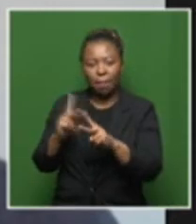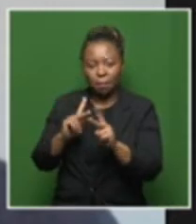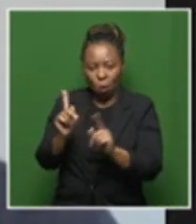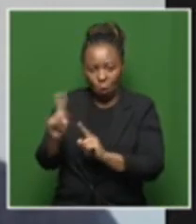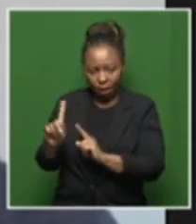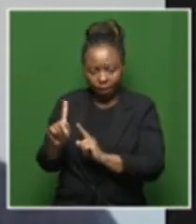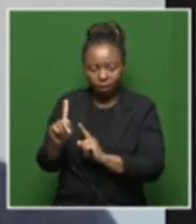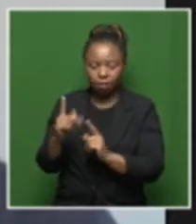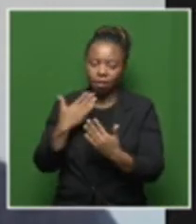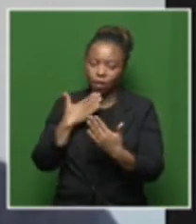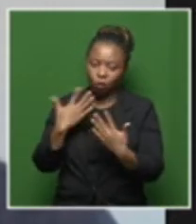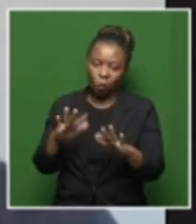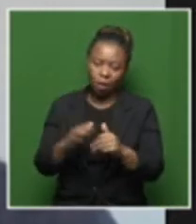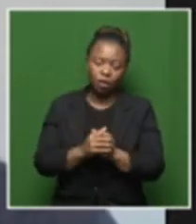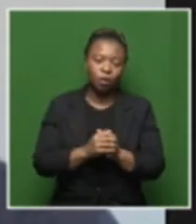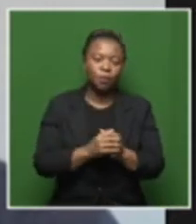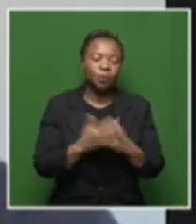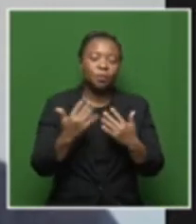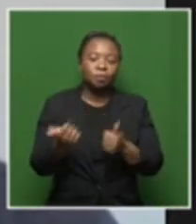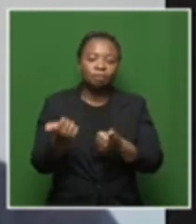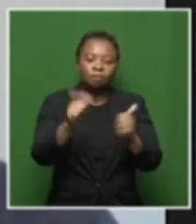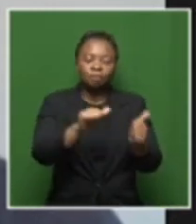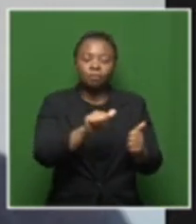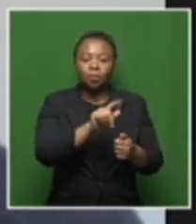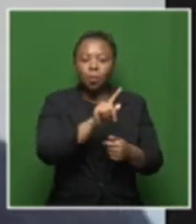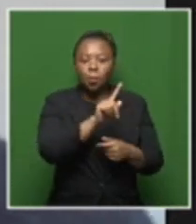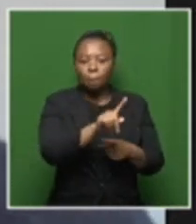will now move on to